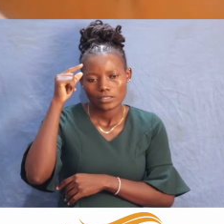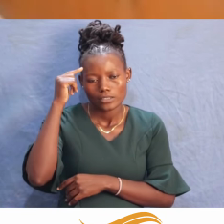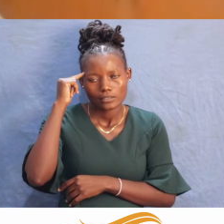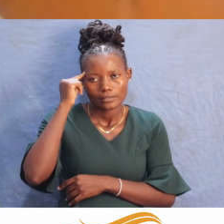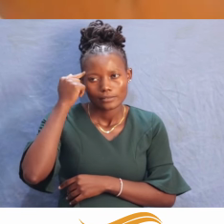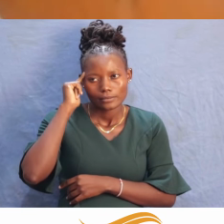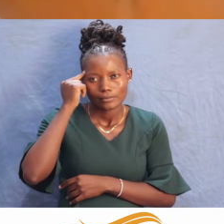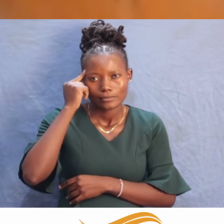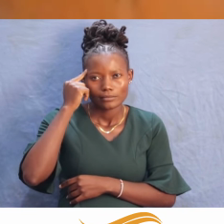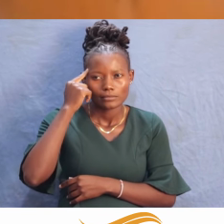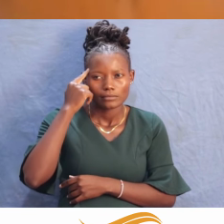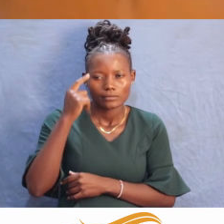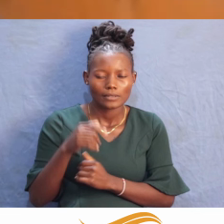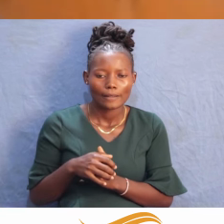here.